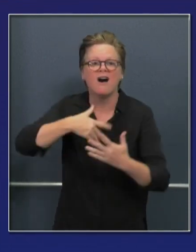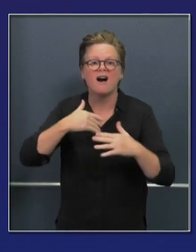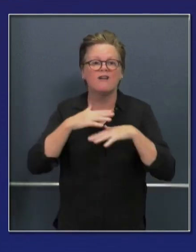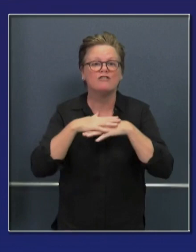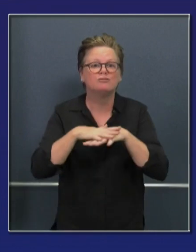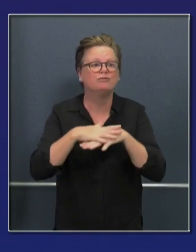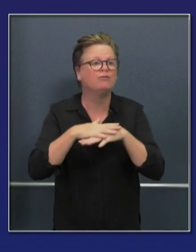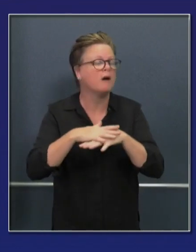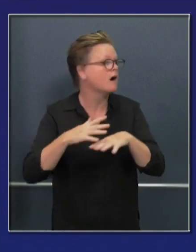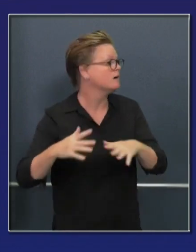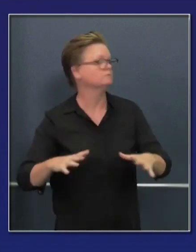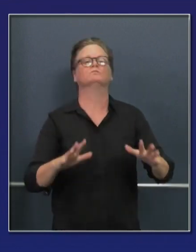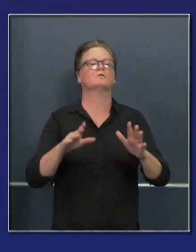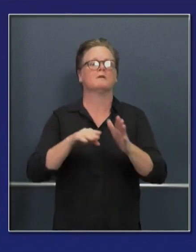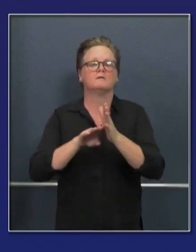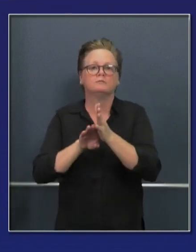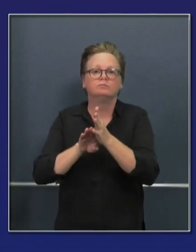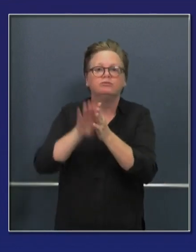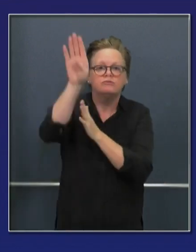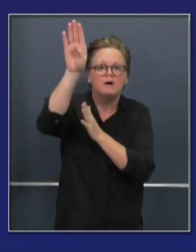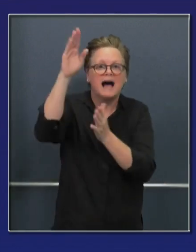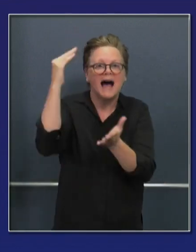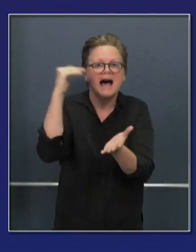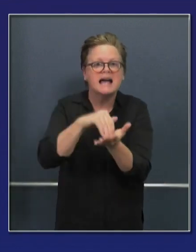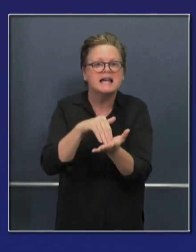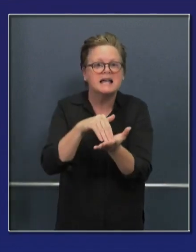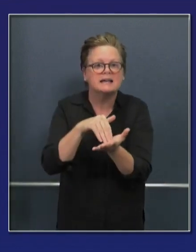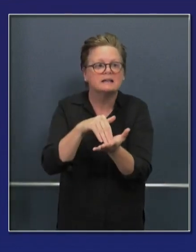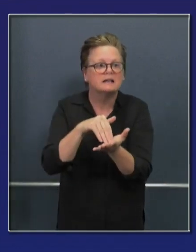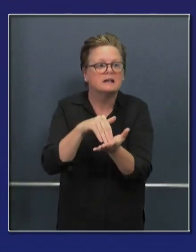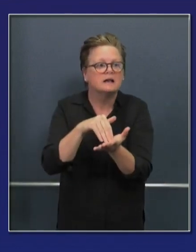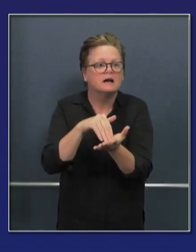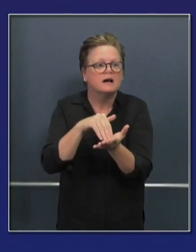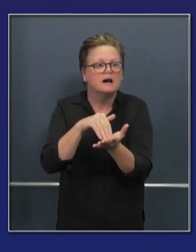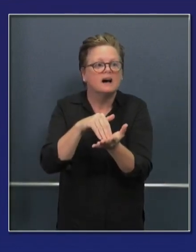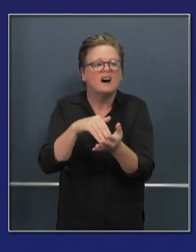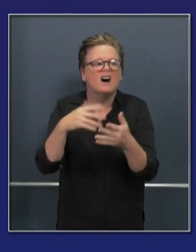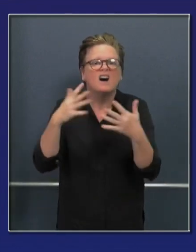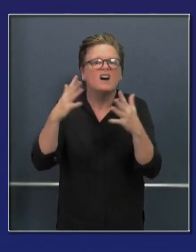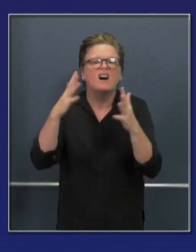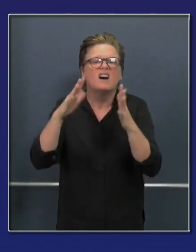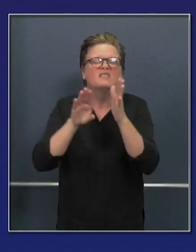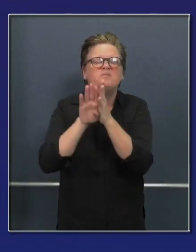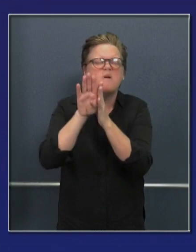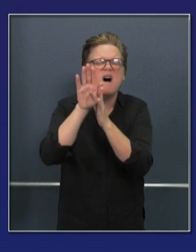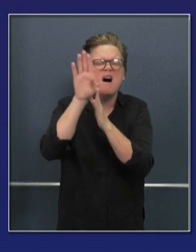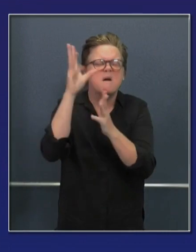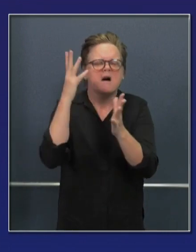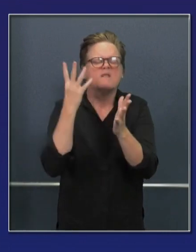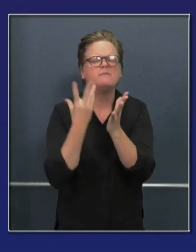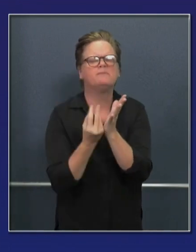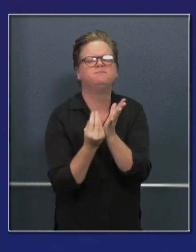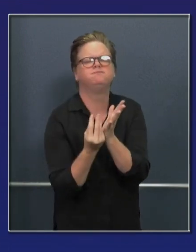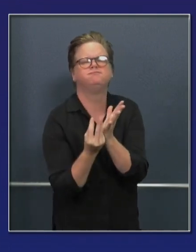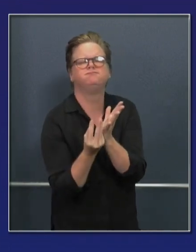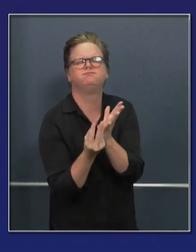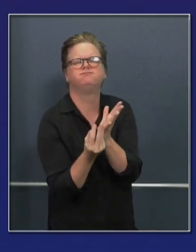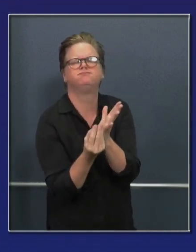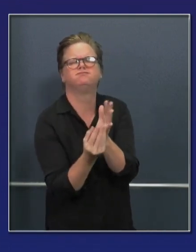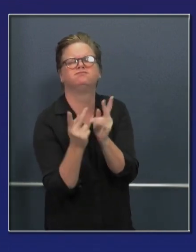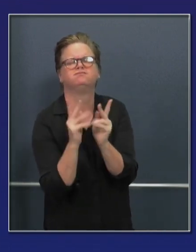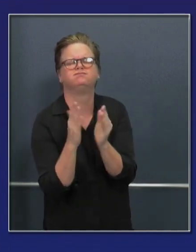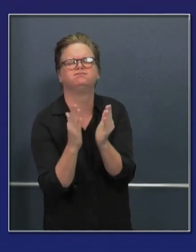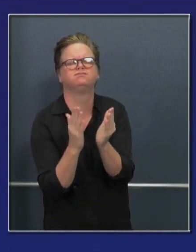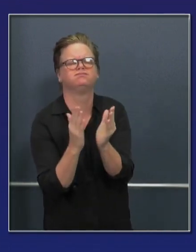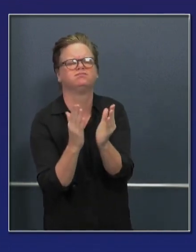cognizant of that past and let us be mindful of our present. We don't want to experience this second